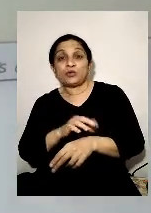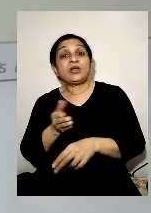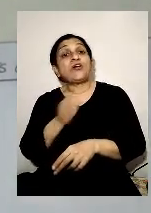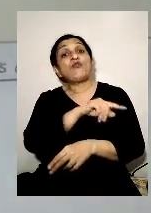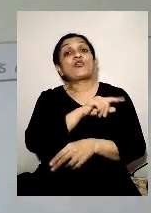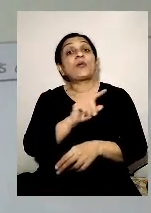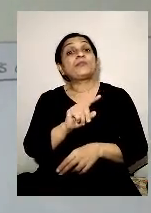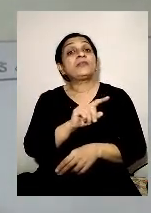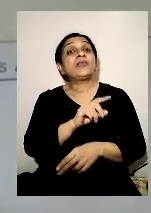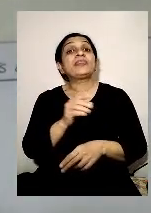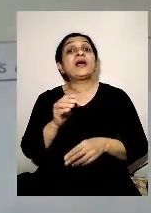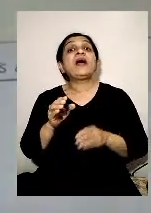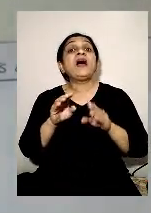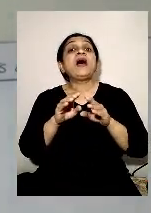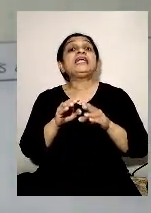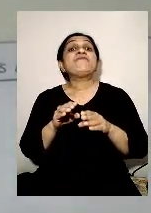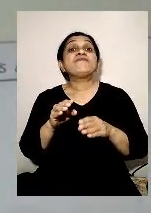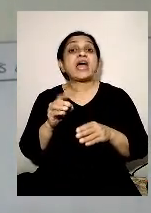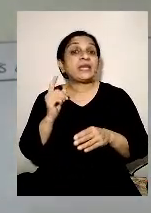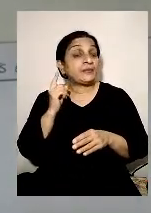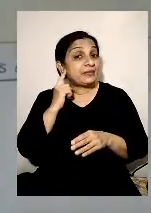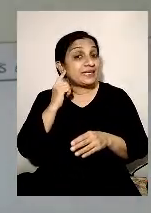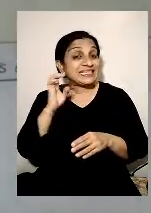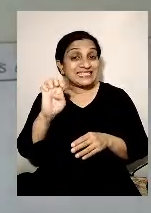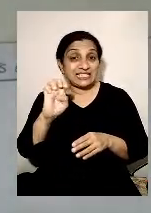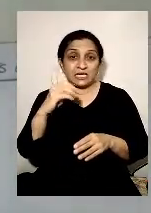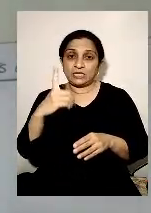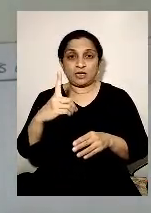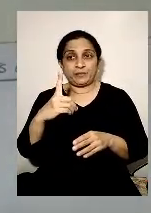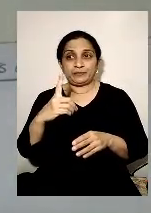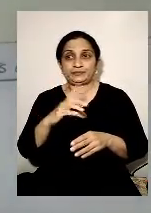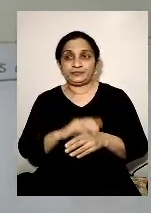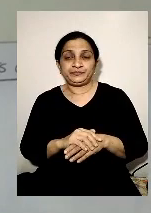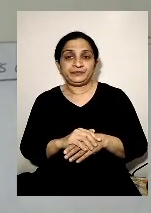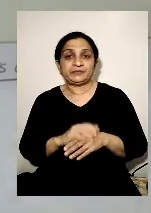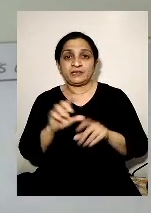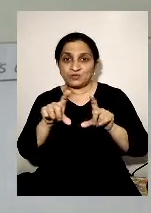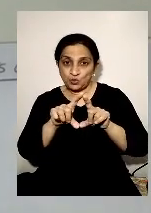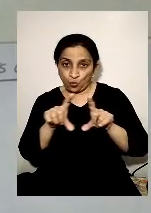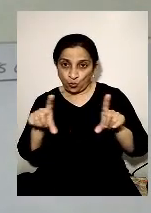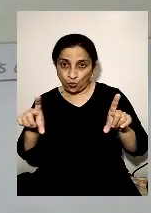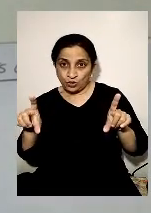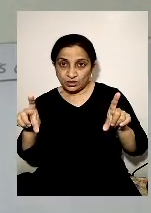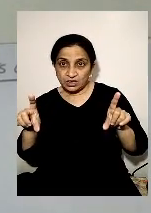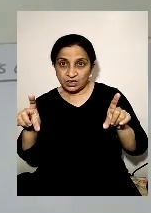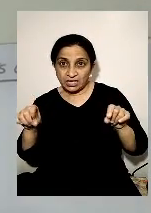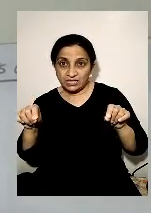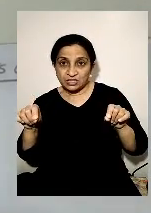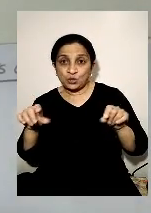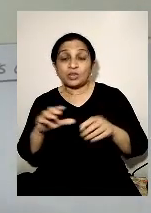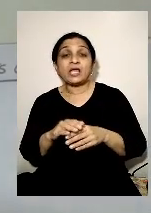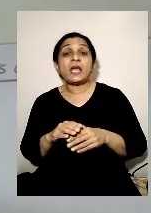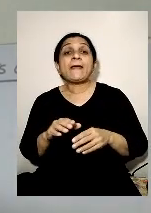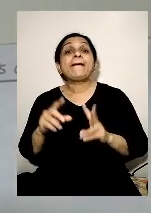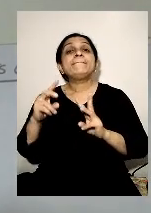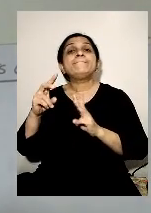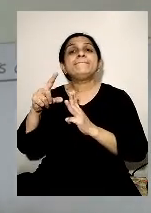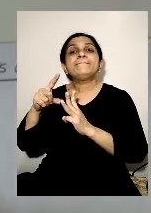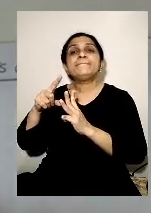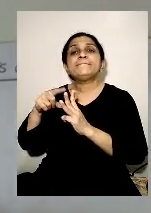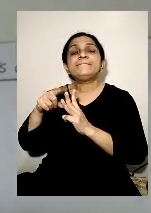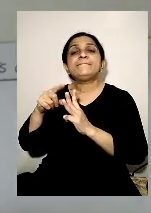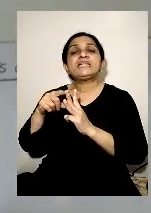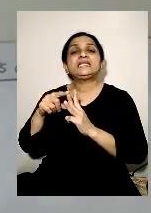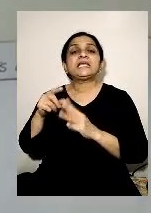from here to here it is called the middle ear portion okay just extend this line here to